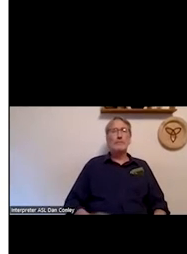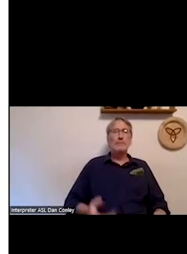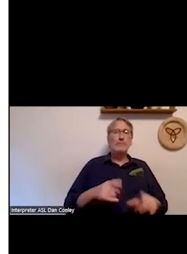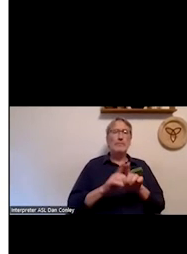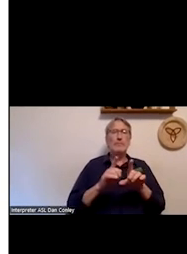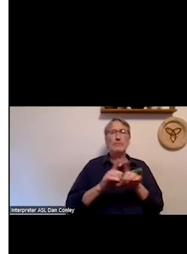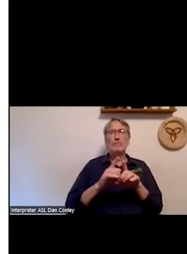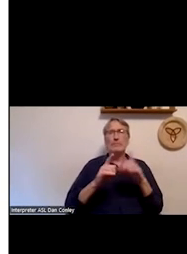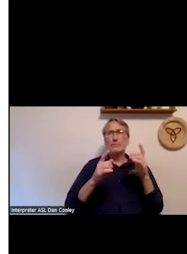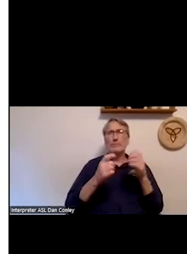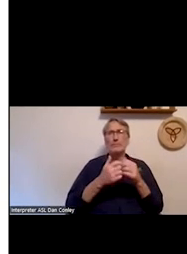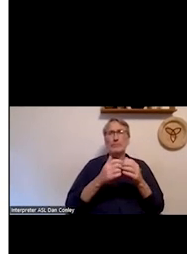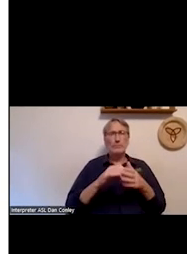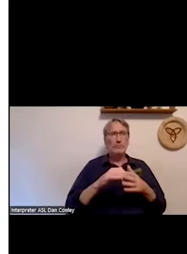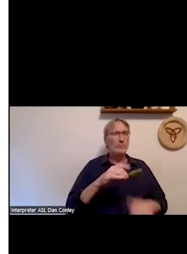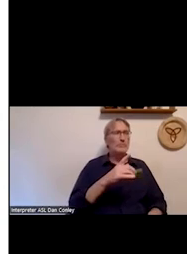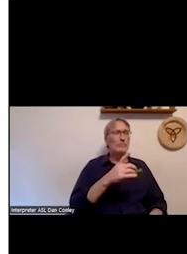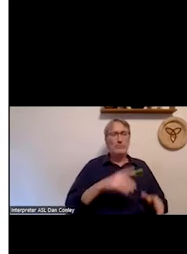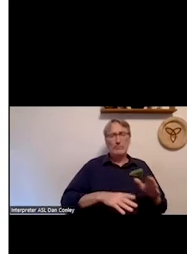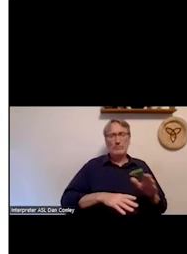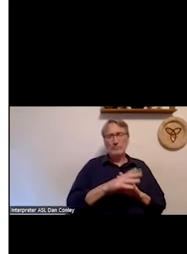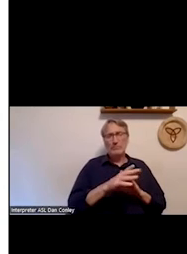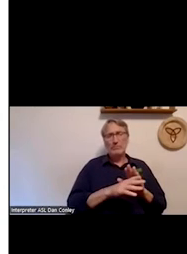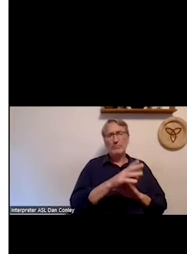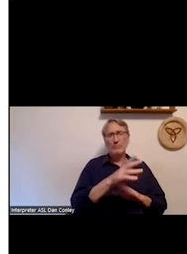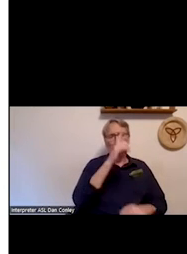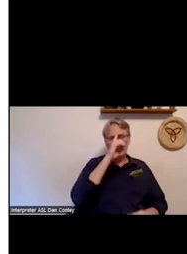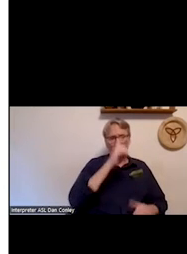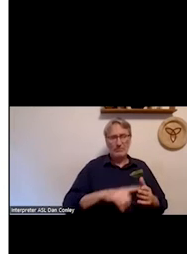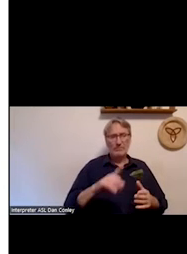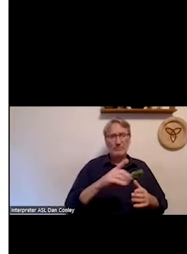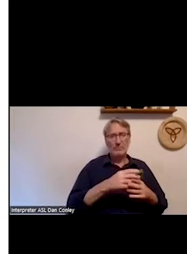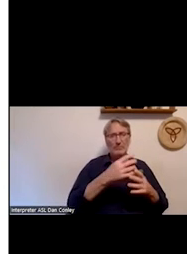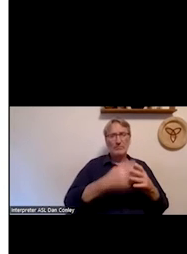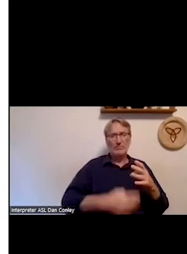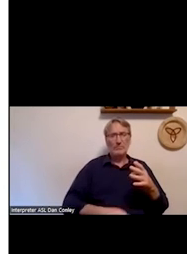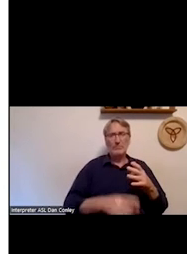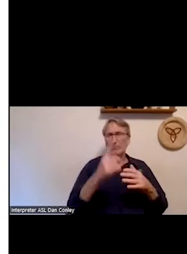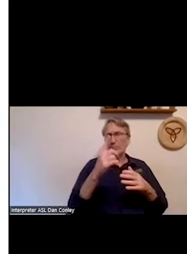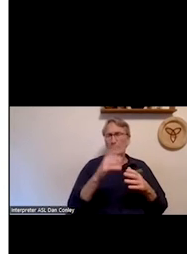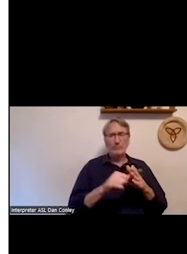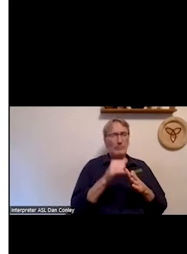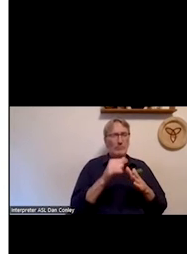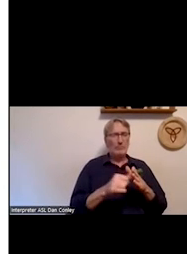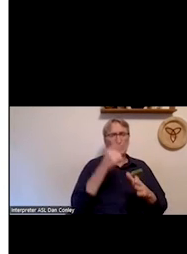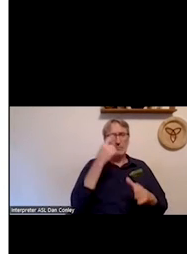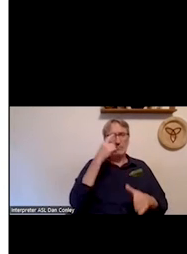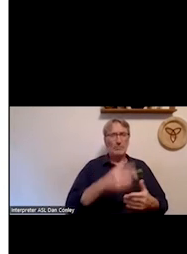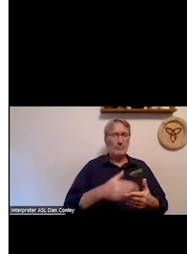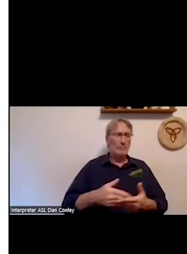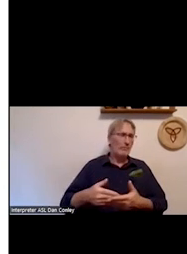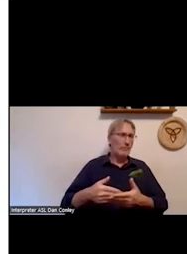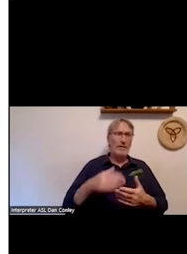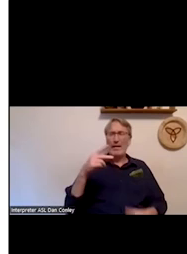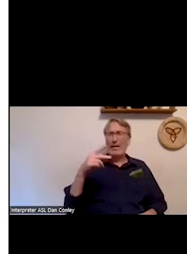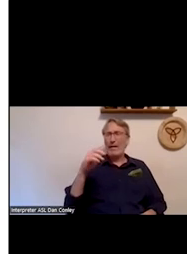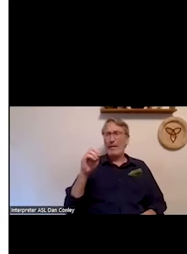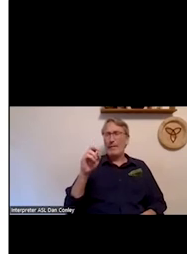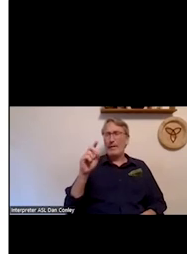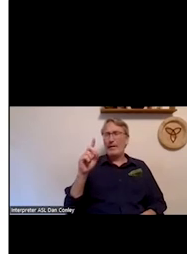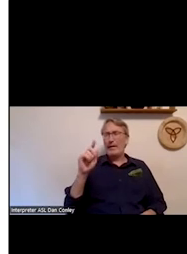fact sheet, we also developed a checklist, a one-page checklist for pediatric practices, as well as other healthcare